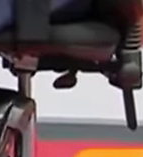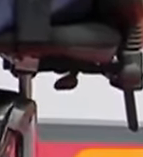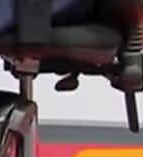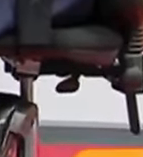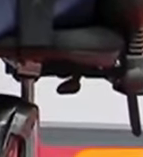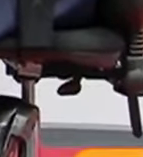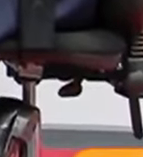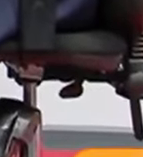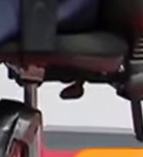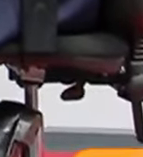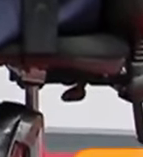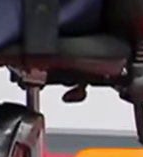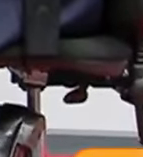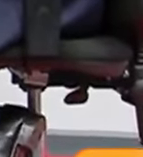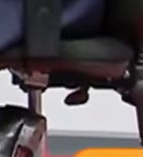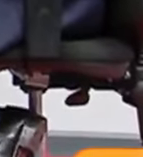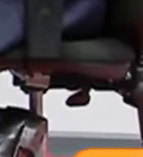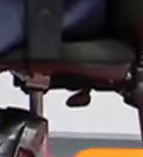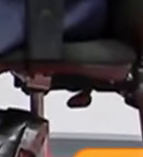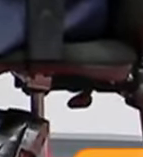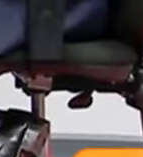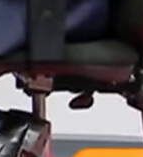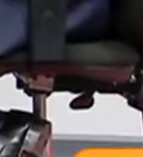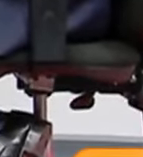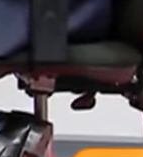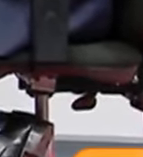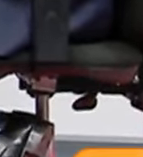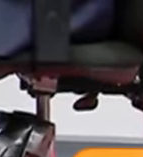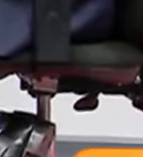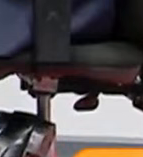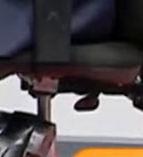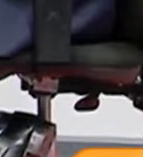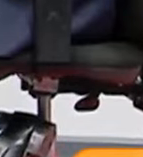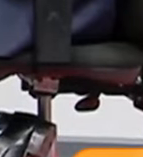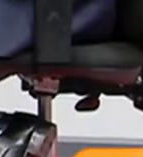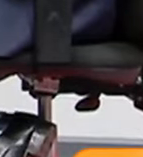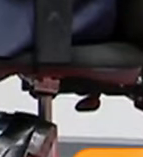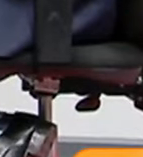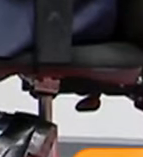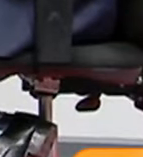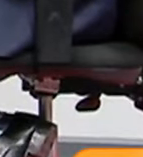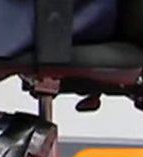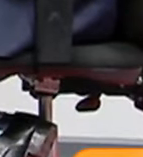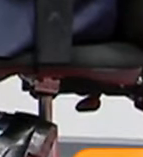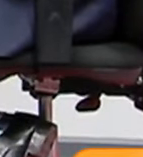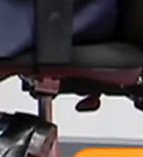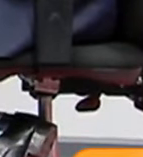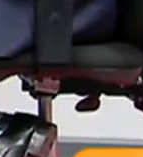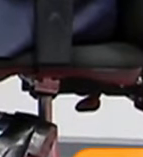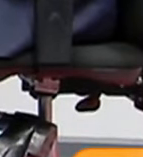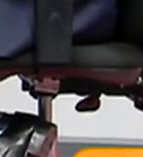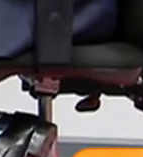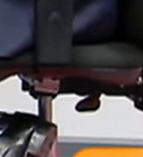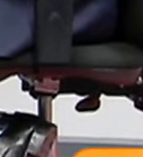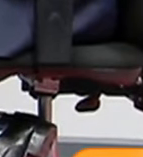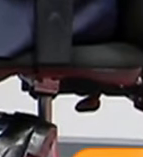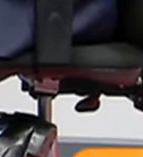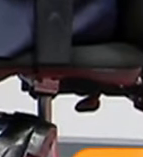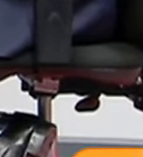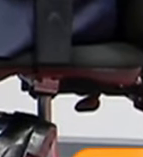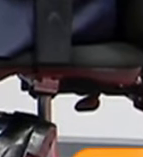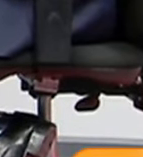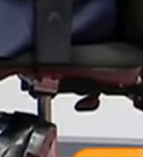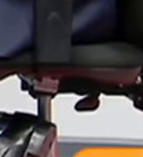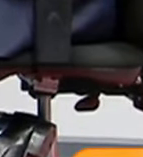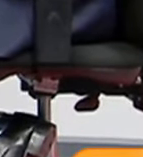March, which is in the next just over 30 days, you'll have this running. You don't have the staff. You don't know how many staff members you need. You don't